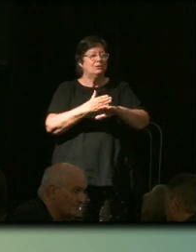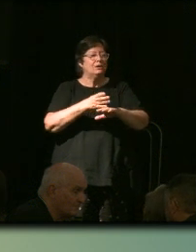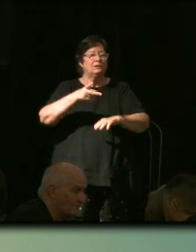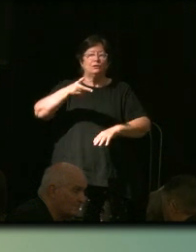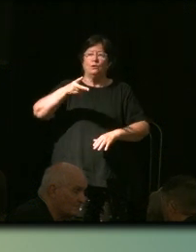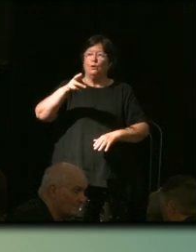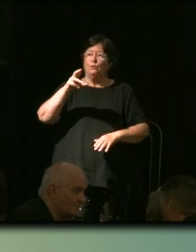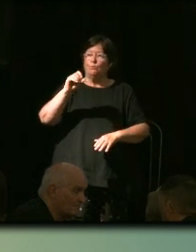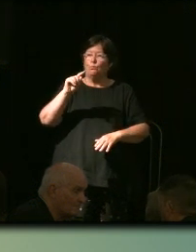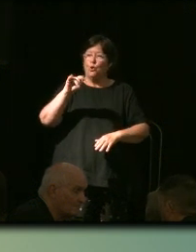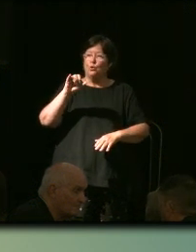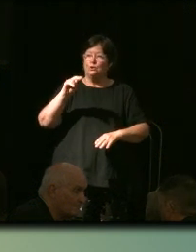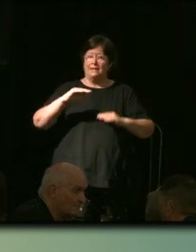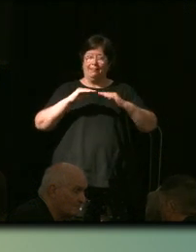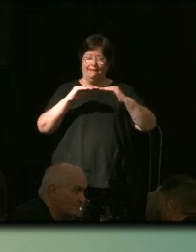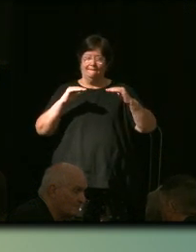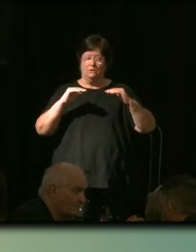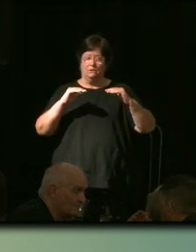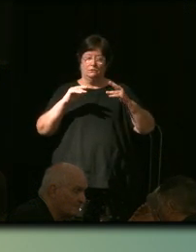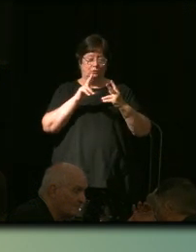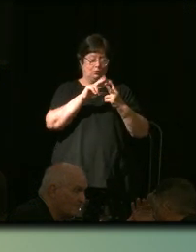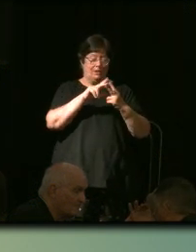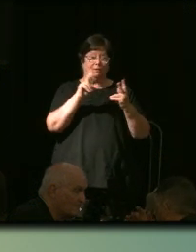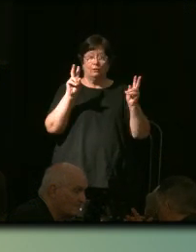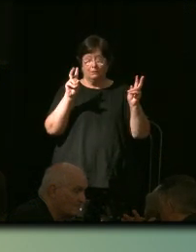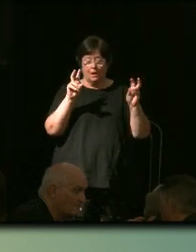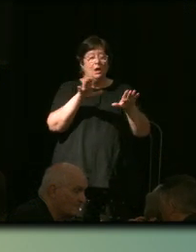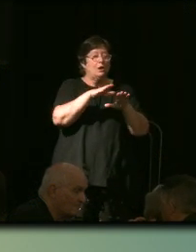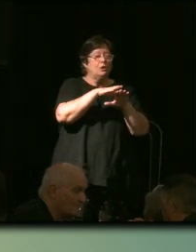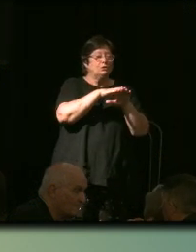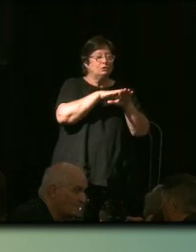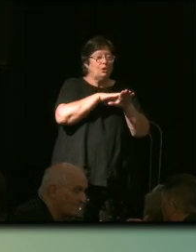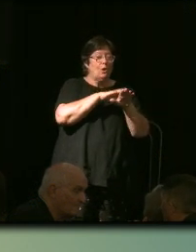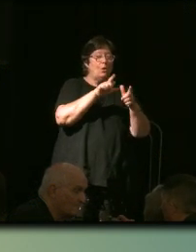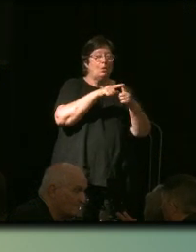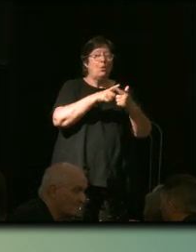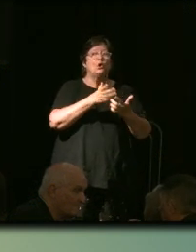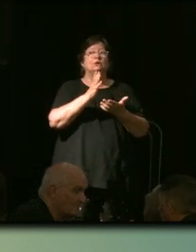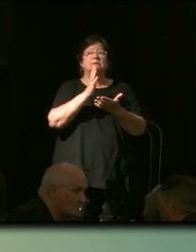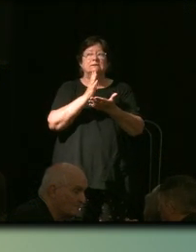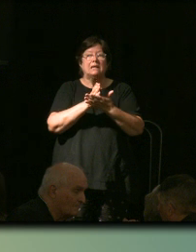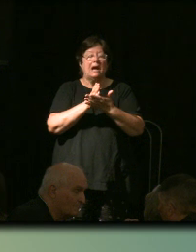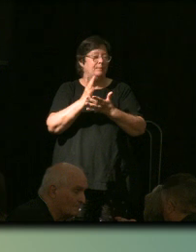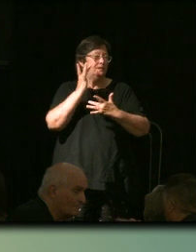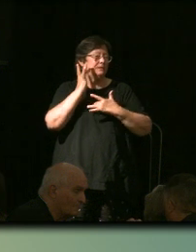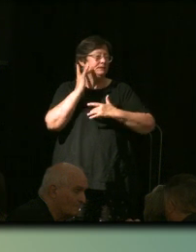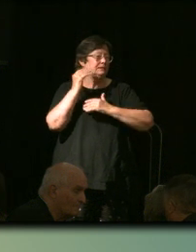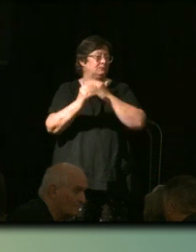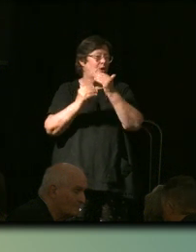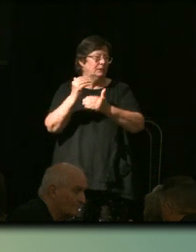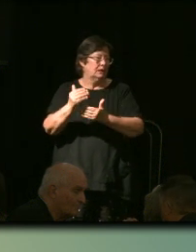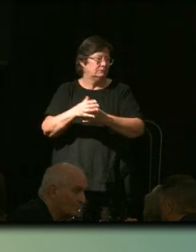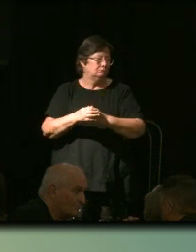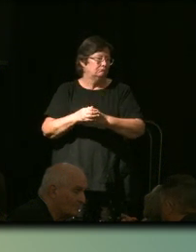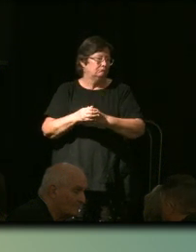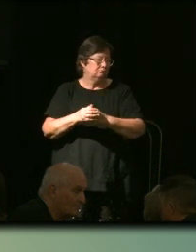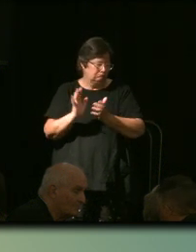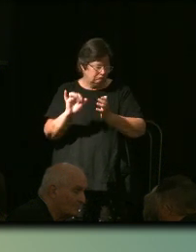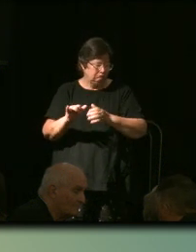levels to either slow or halt the disease process.